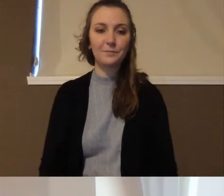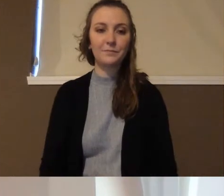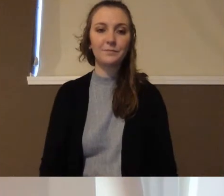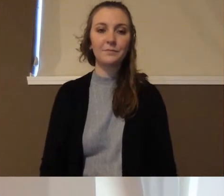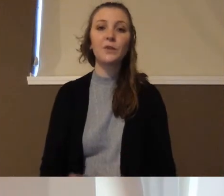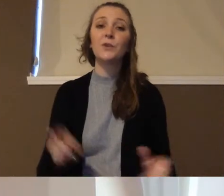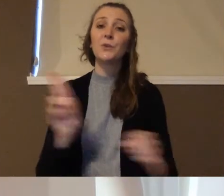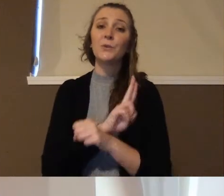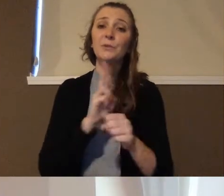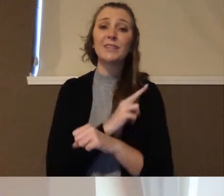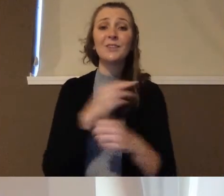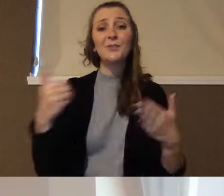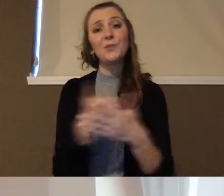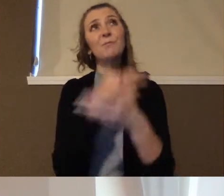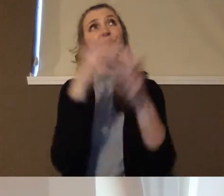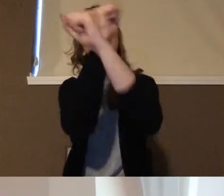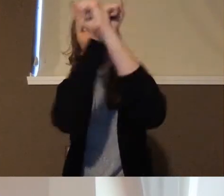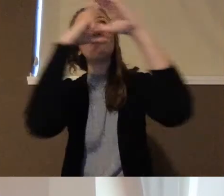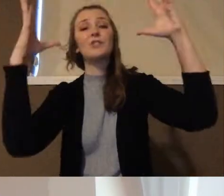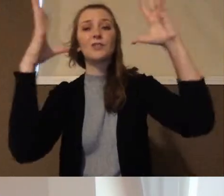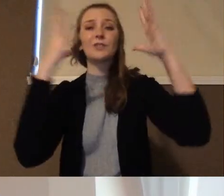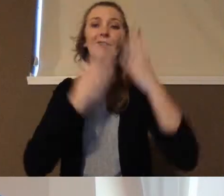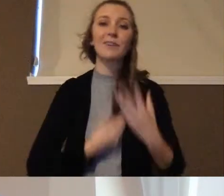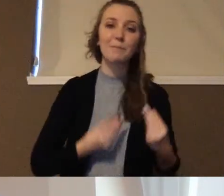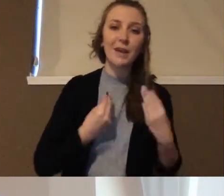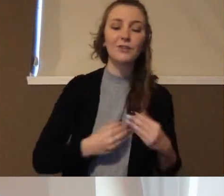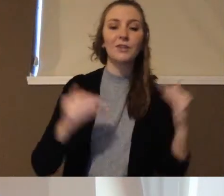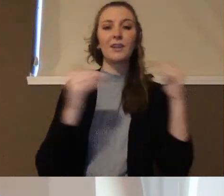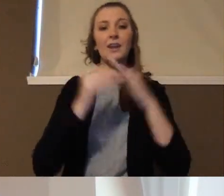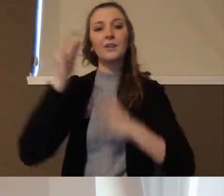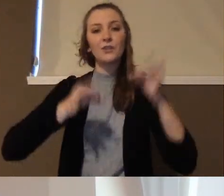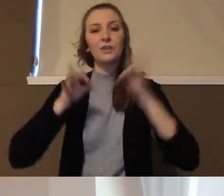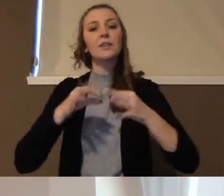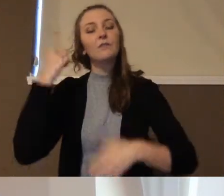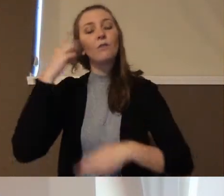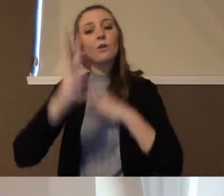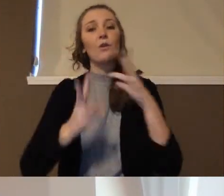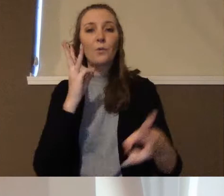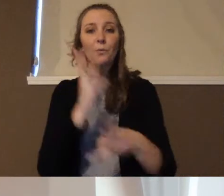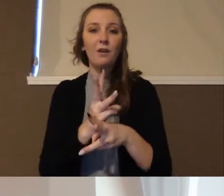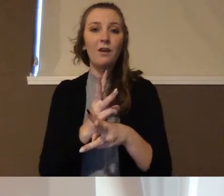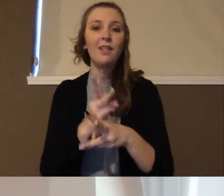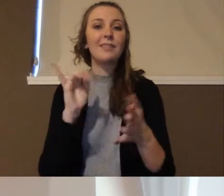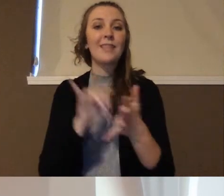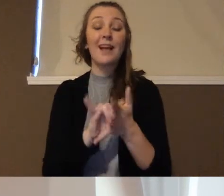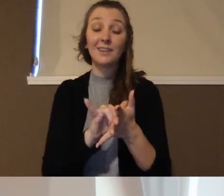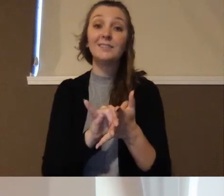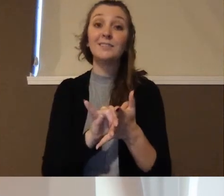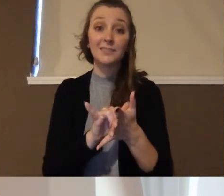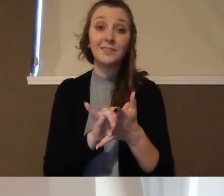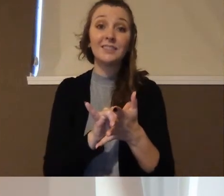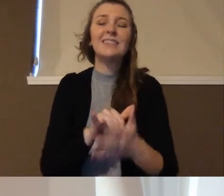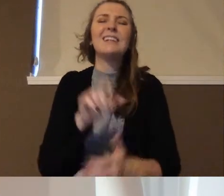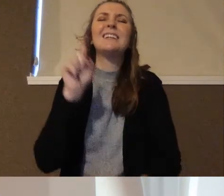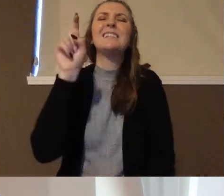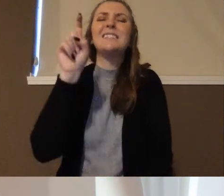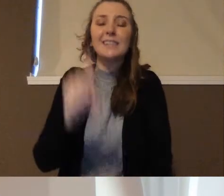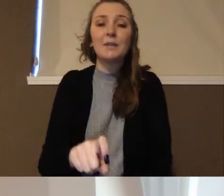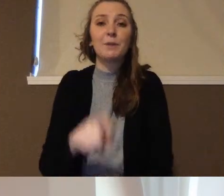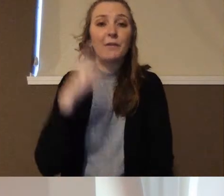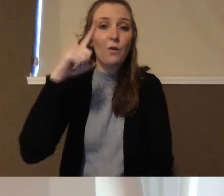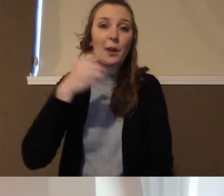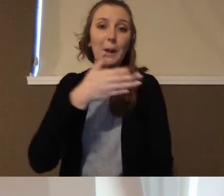compassion and justice for a world that is desperate for a better story than the one we have been